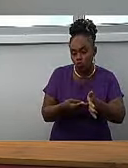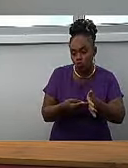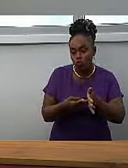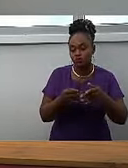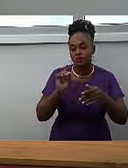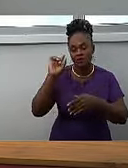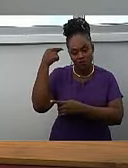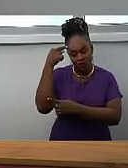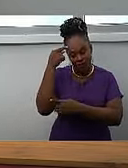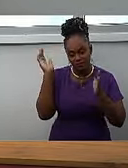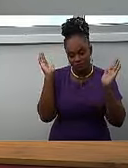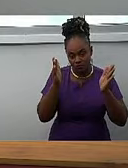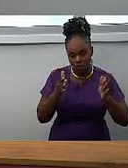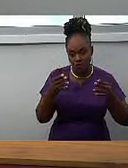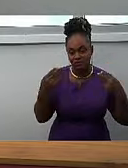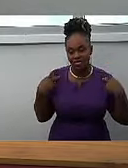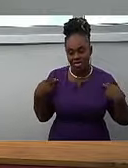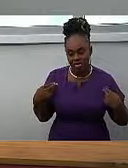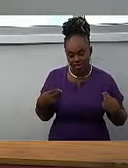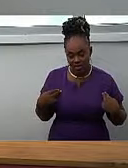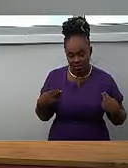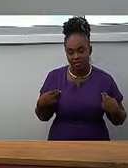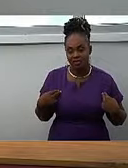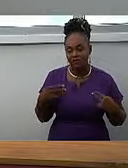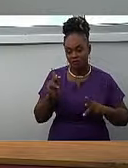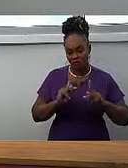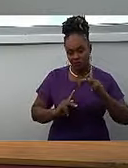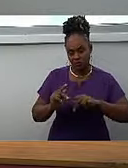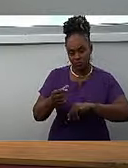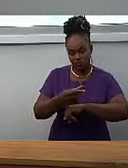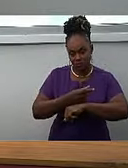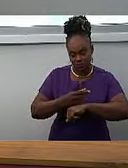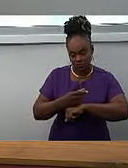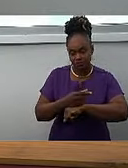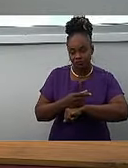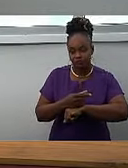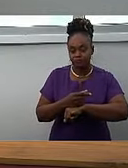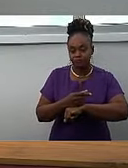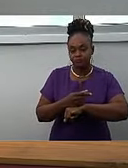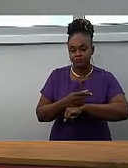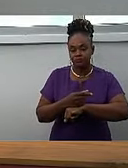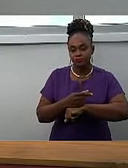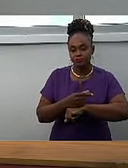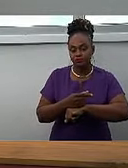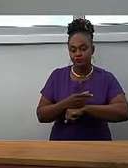our nation. The focus of this session of Parliament